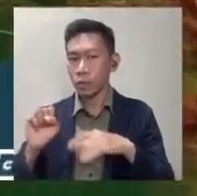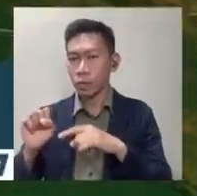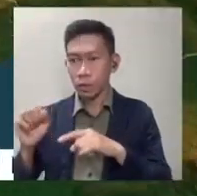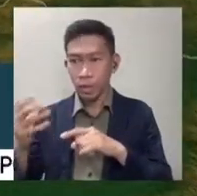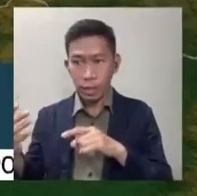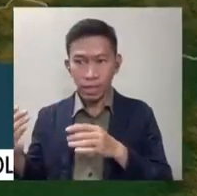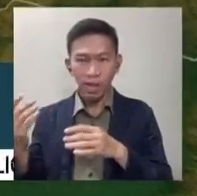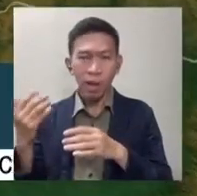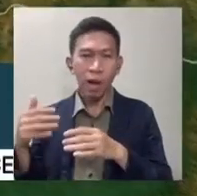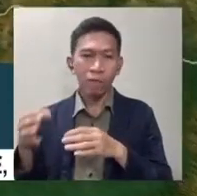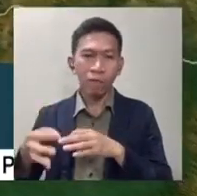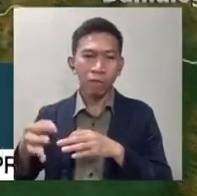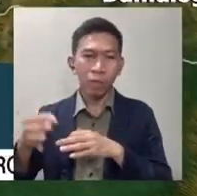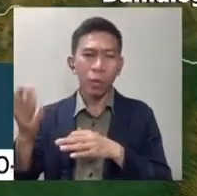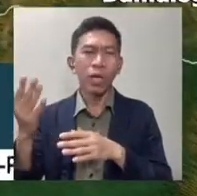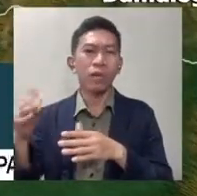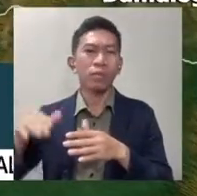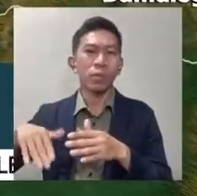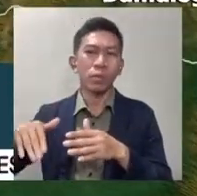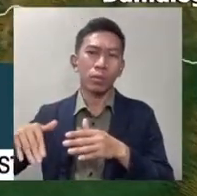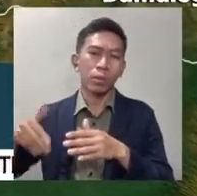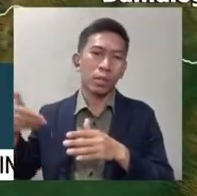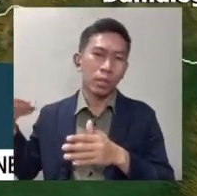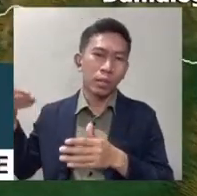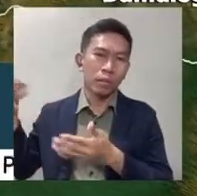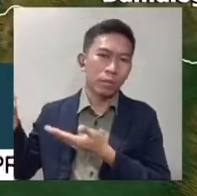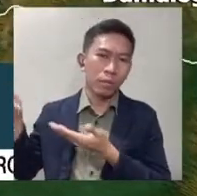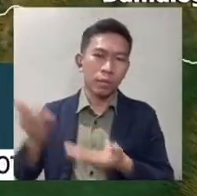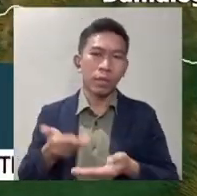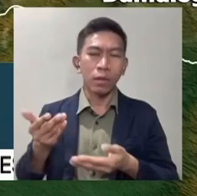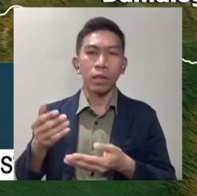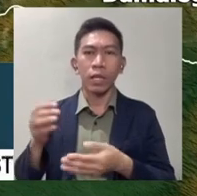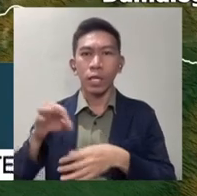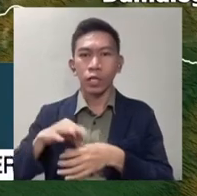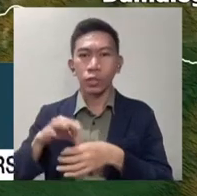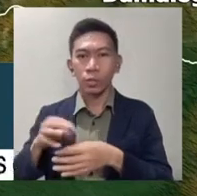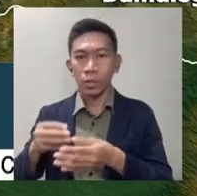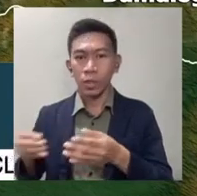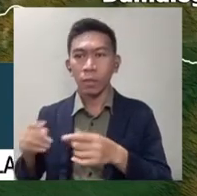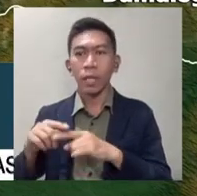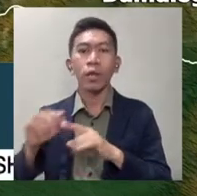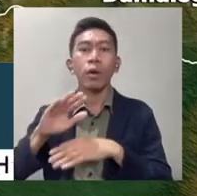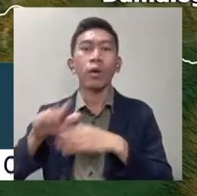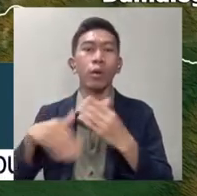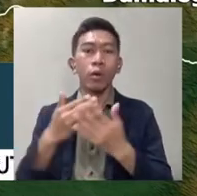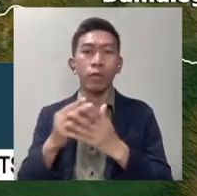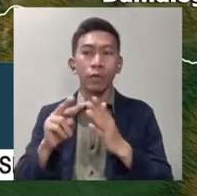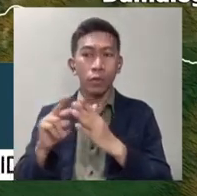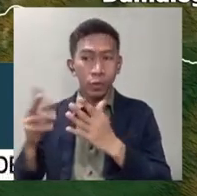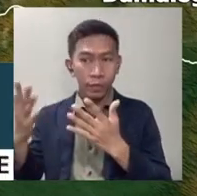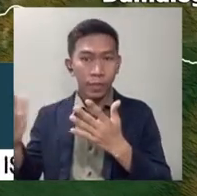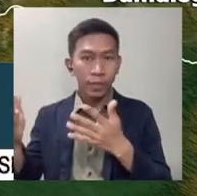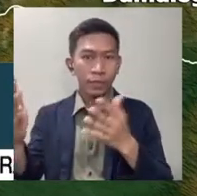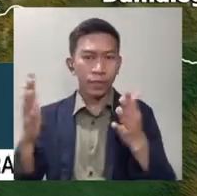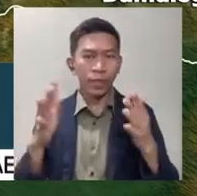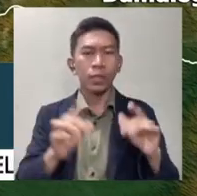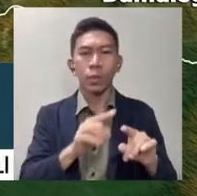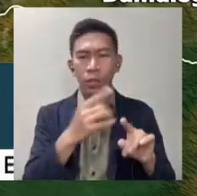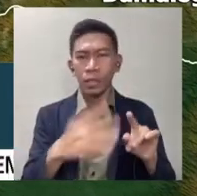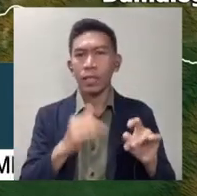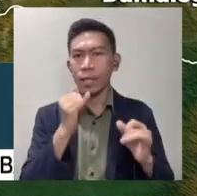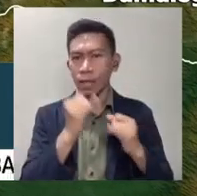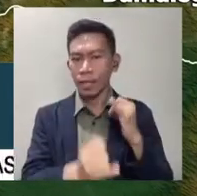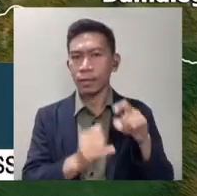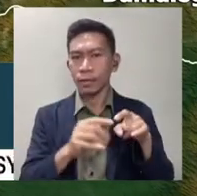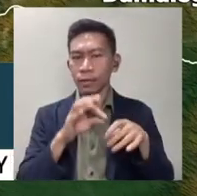to the late delivery of election paraphernalia on Monday, COMELEC says all villages are done with canvassing. We are still awaiting the latest figures on the